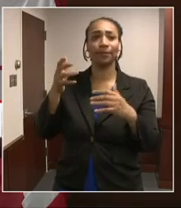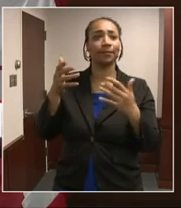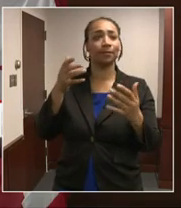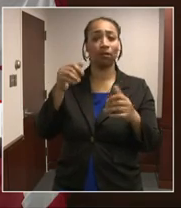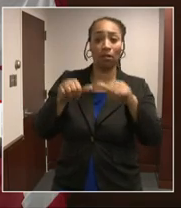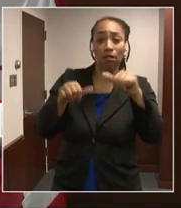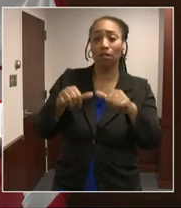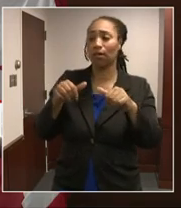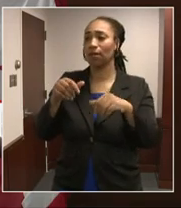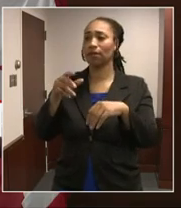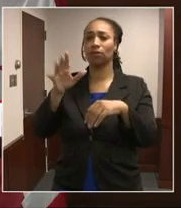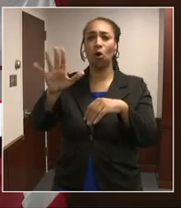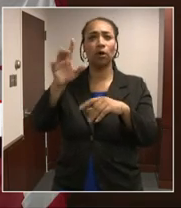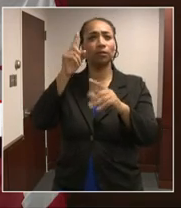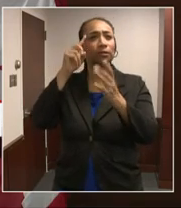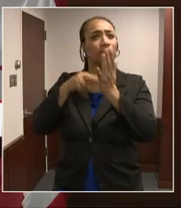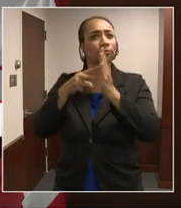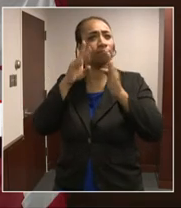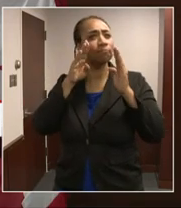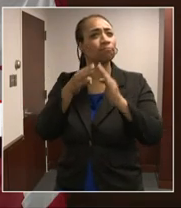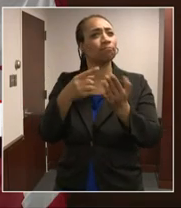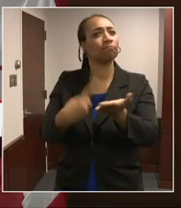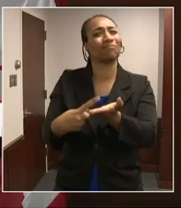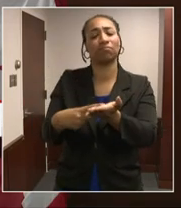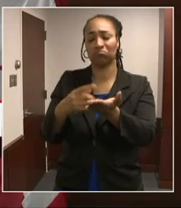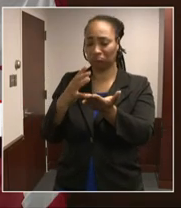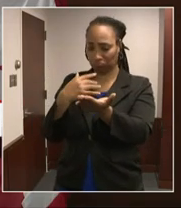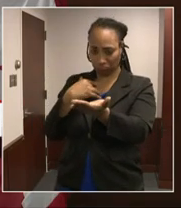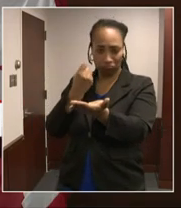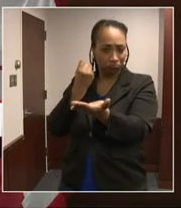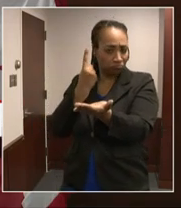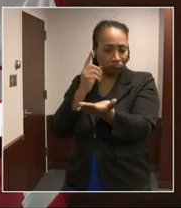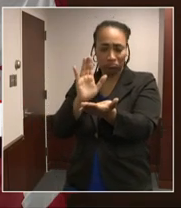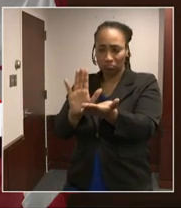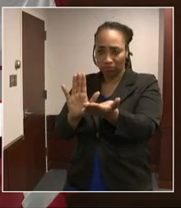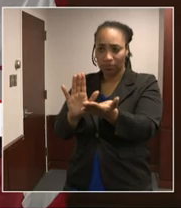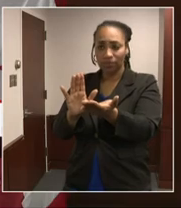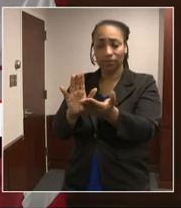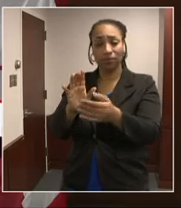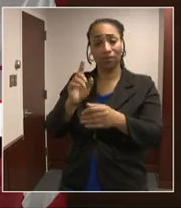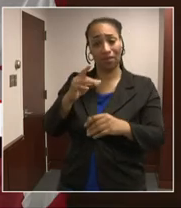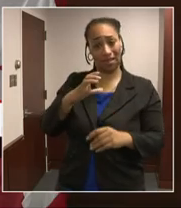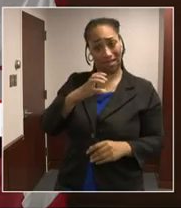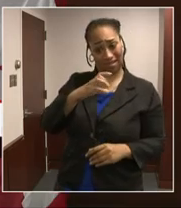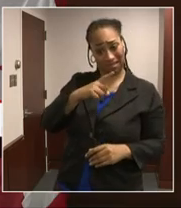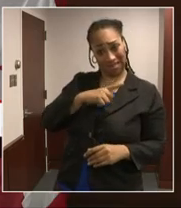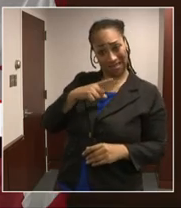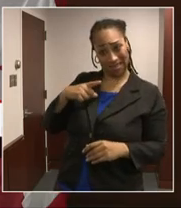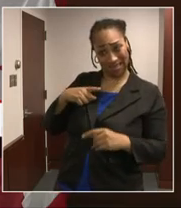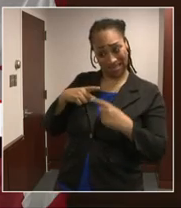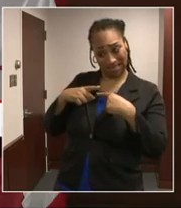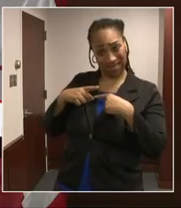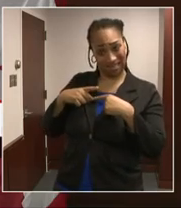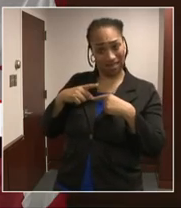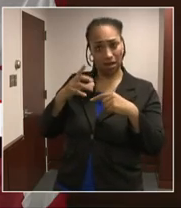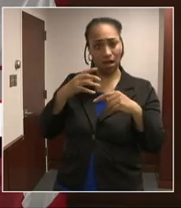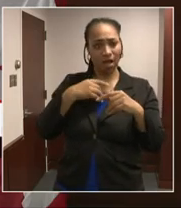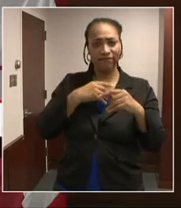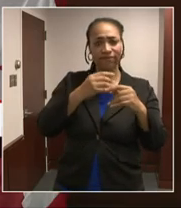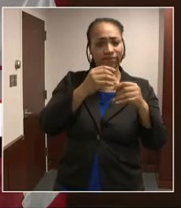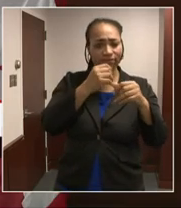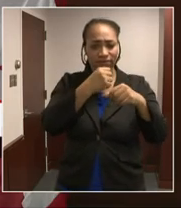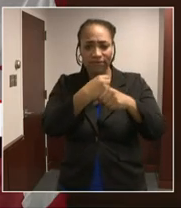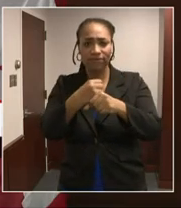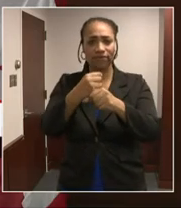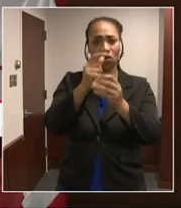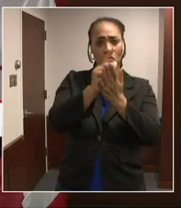focus. So let me just say this, that the legislative process is more complicated than you've just suggested. And